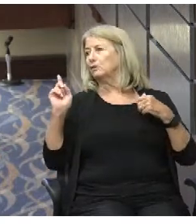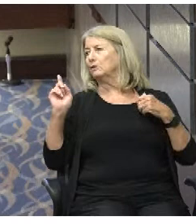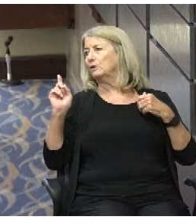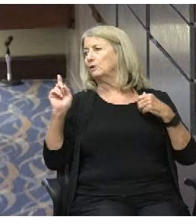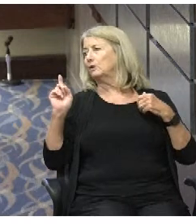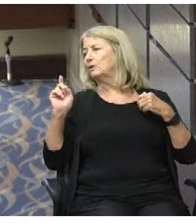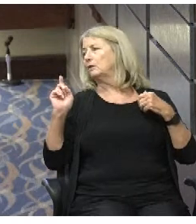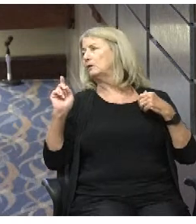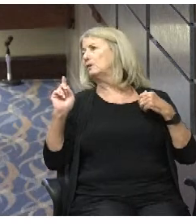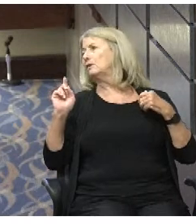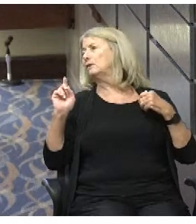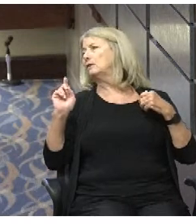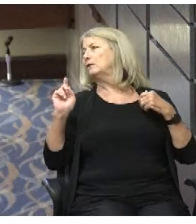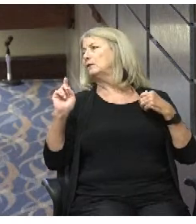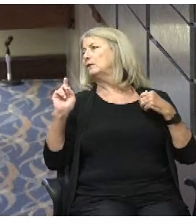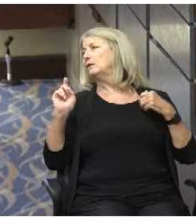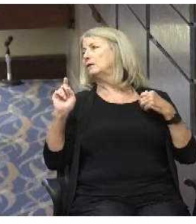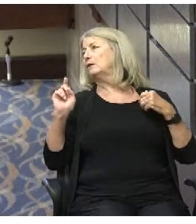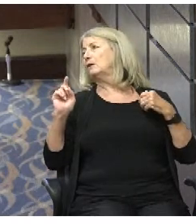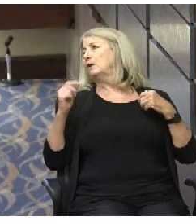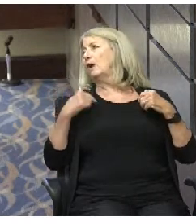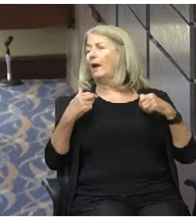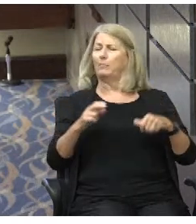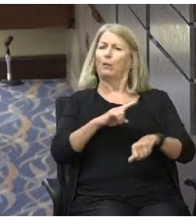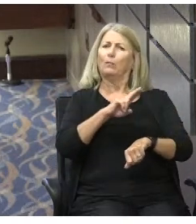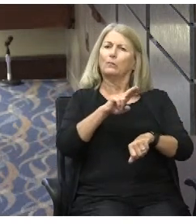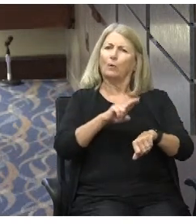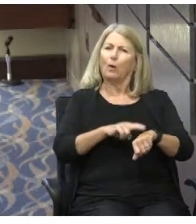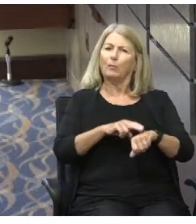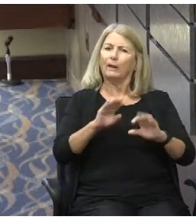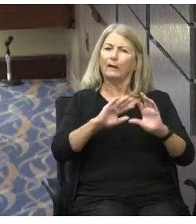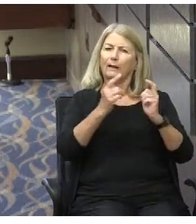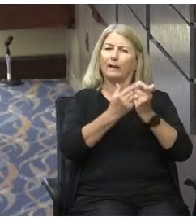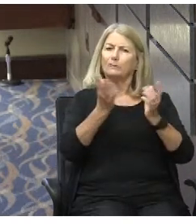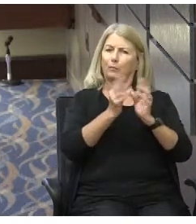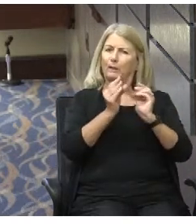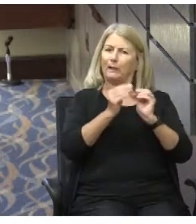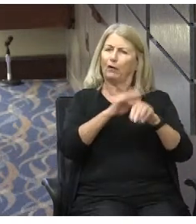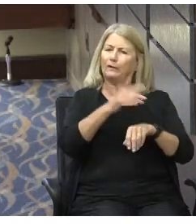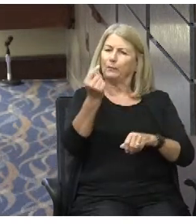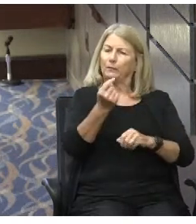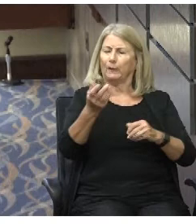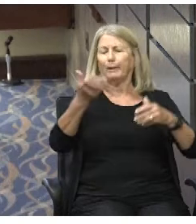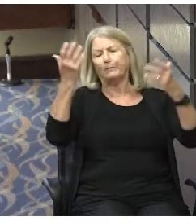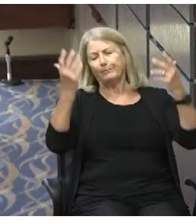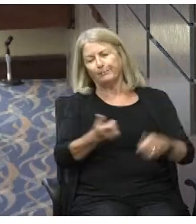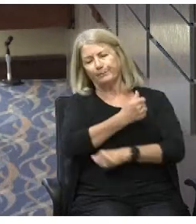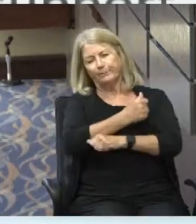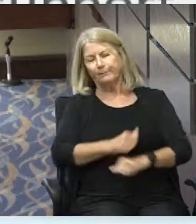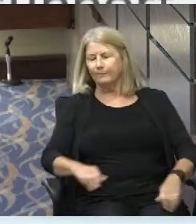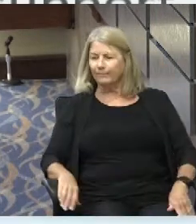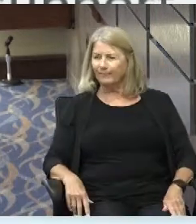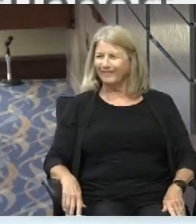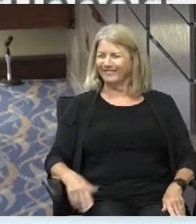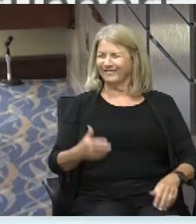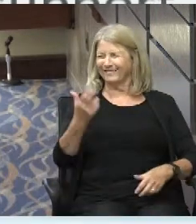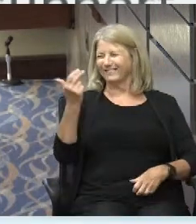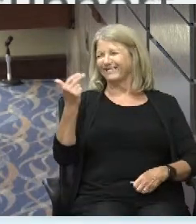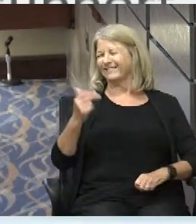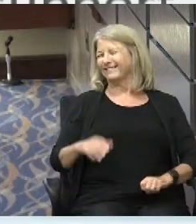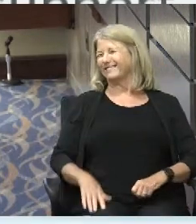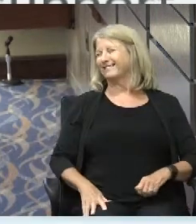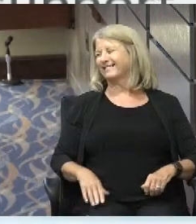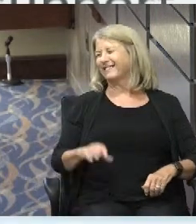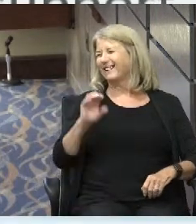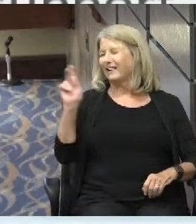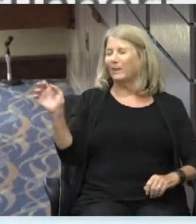usually not at Hit the Floor Tuesdays, but I've been eyeballing it. Oh, okay. Okay, let me... Tab back here.